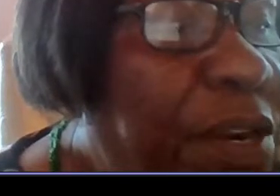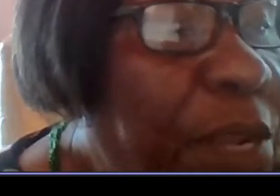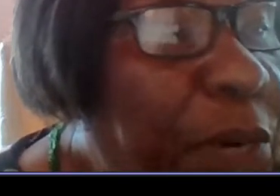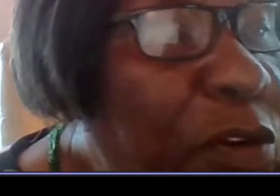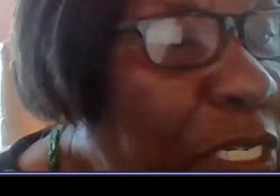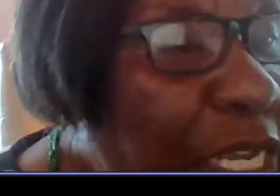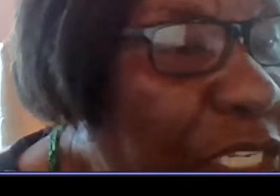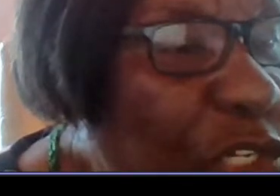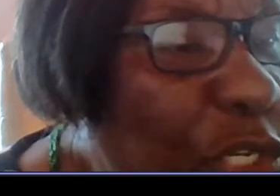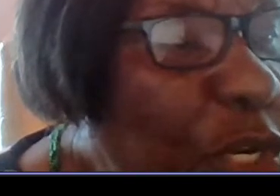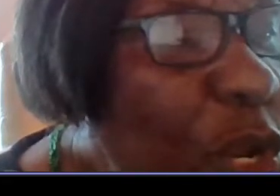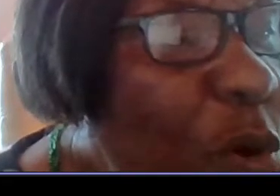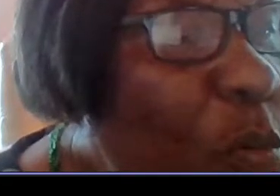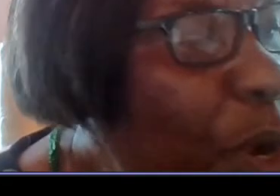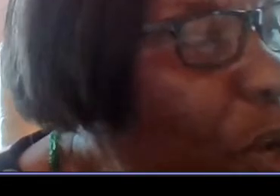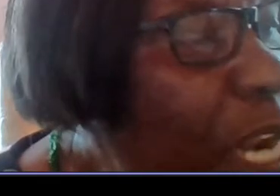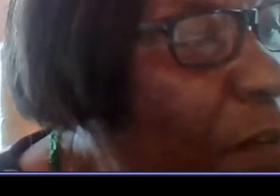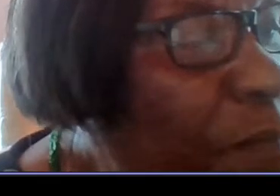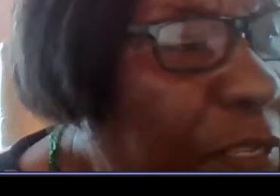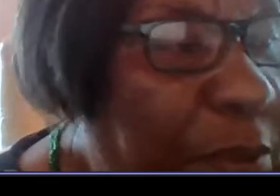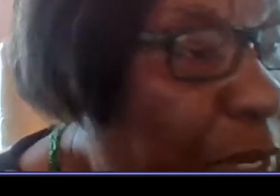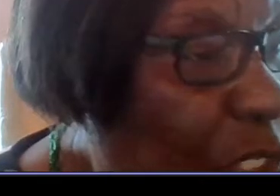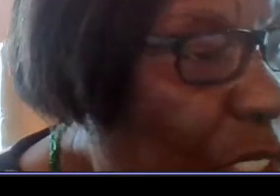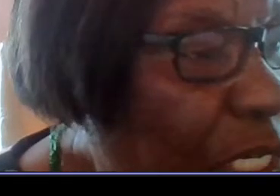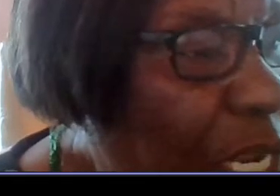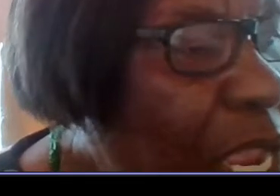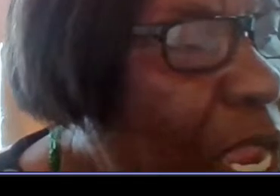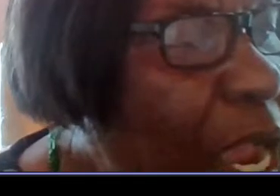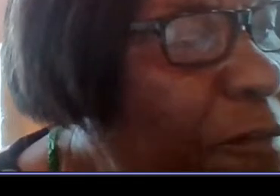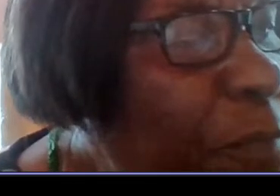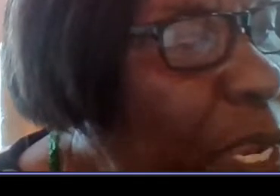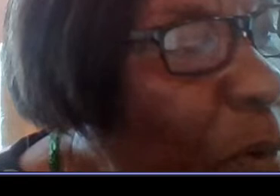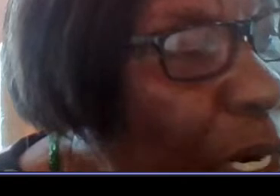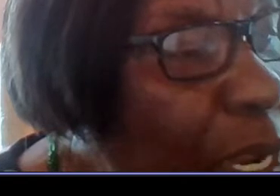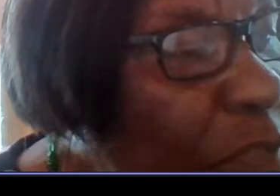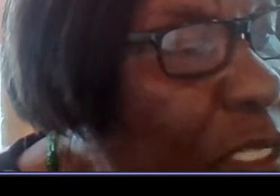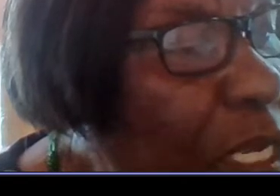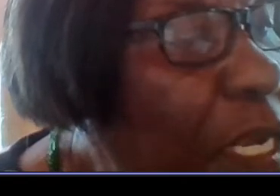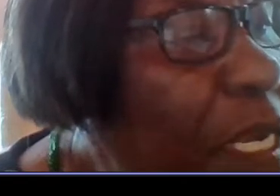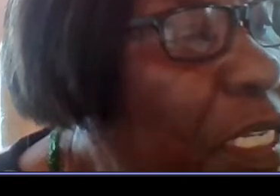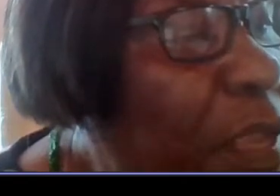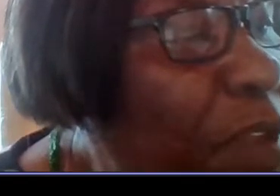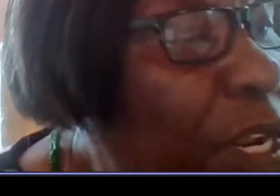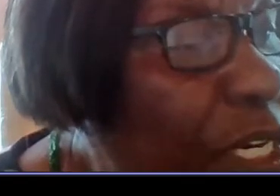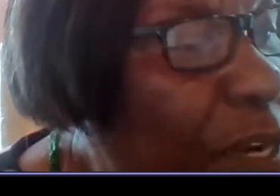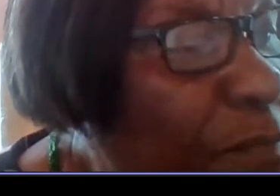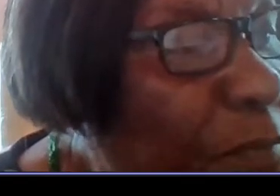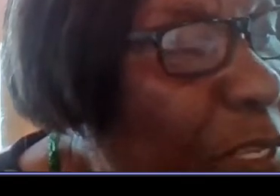that reprioritization will not affect the budget. IFP welcomes the